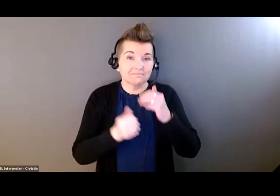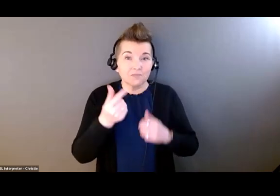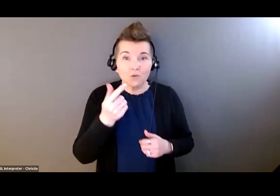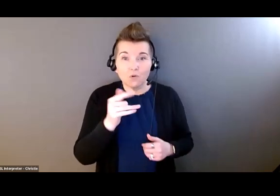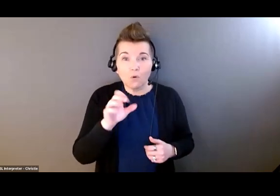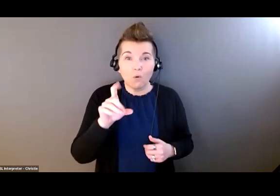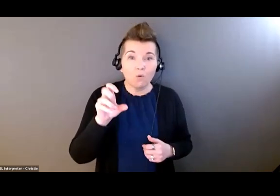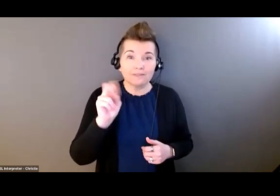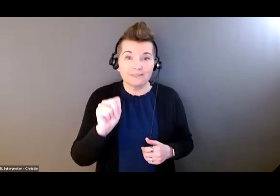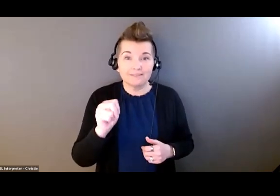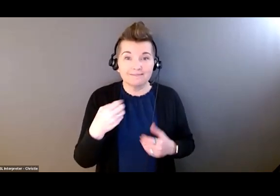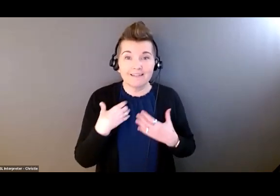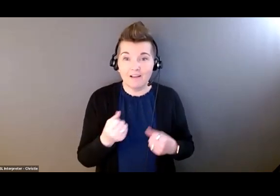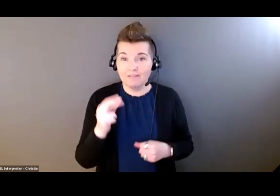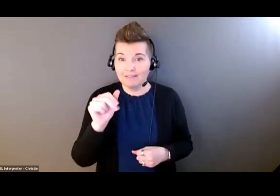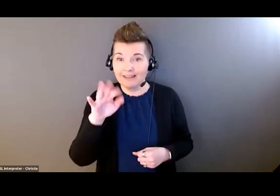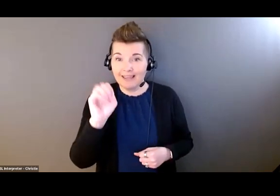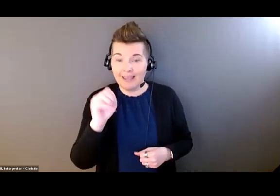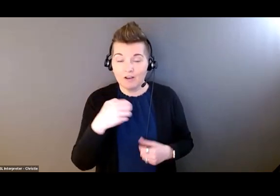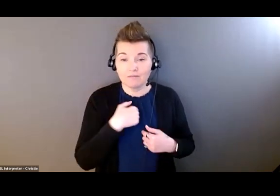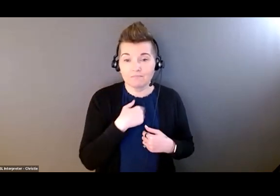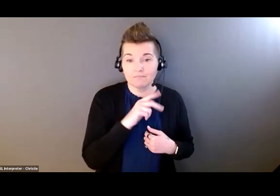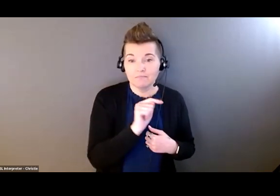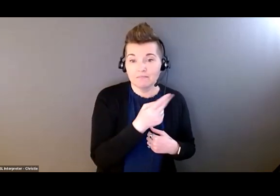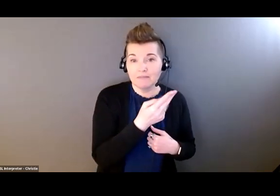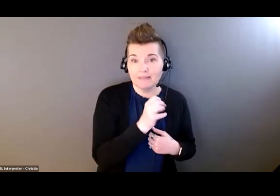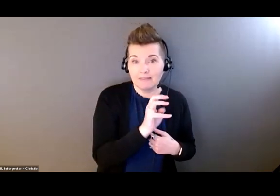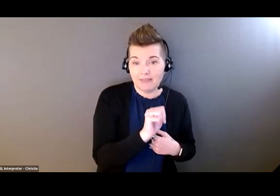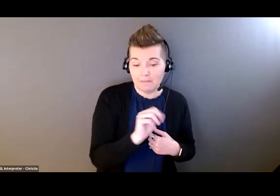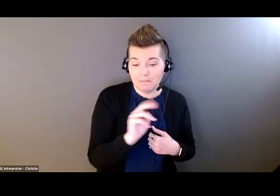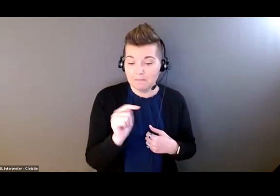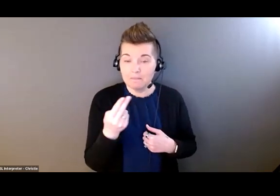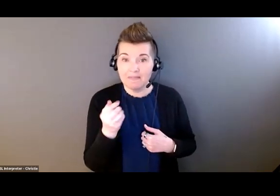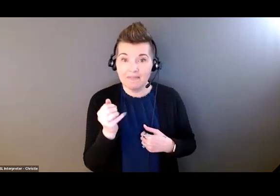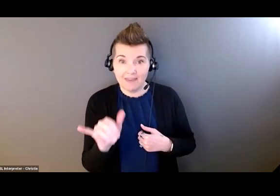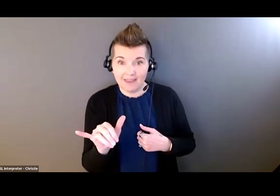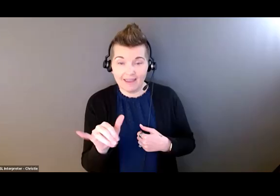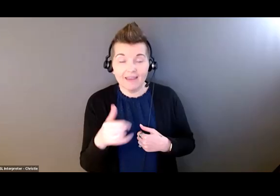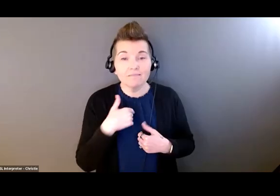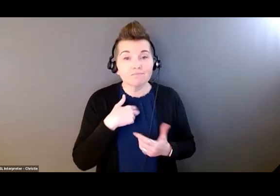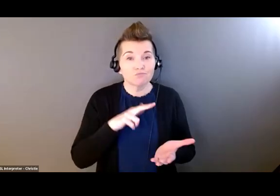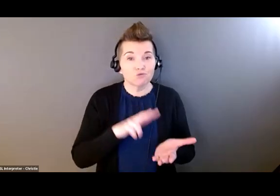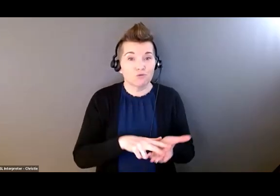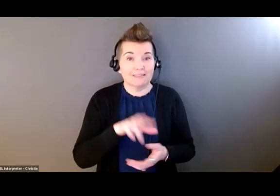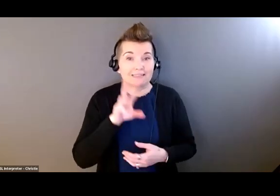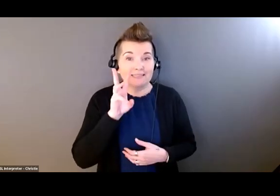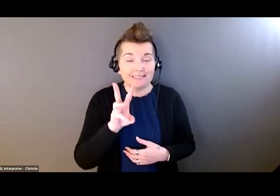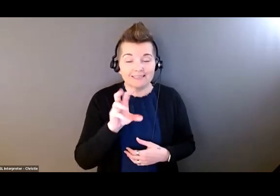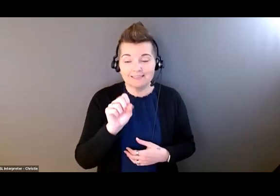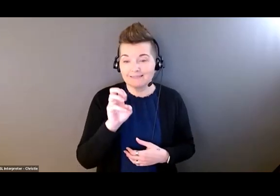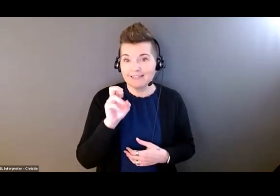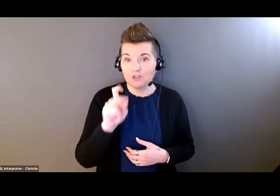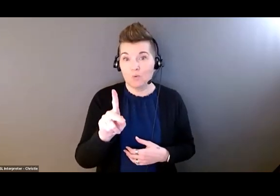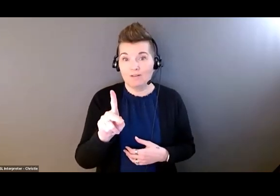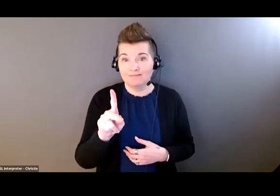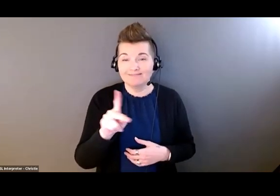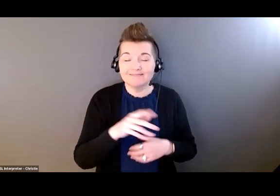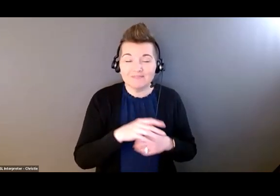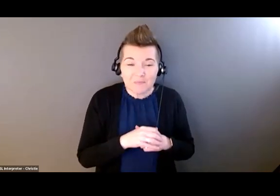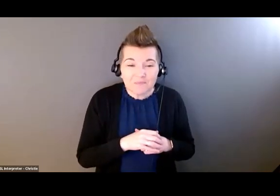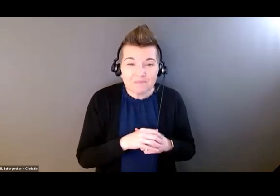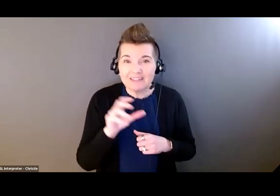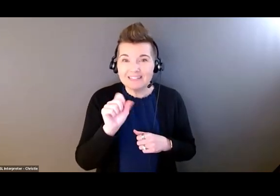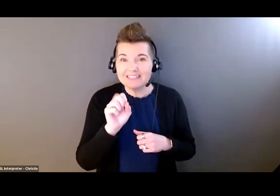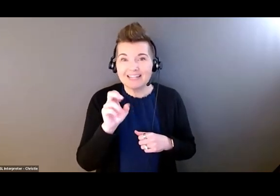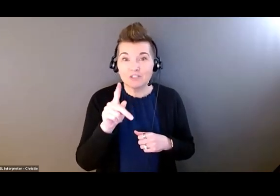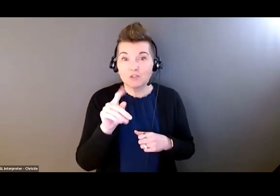experiences working in Golden Healthcare. And if we can, I'm Roslyn Compton. I use the pronouns them, they. And today I'm joining